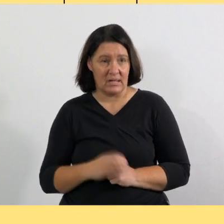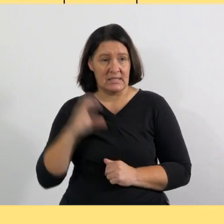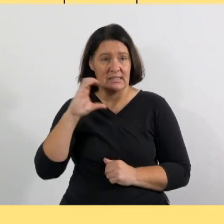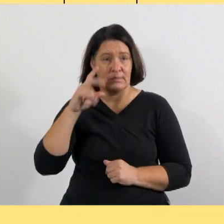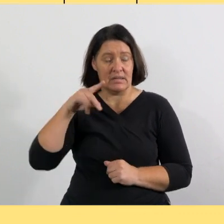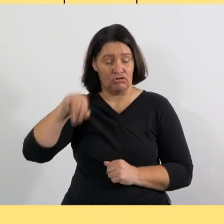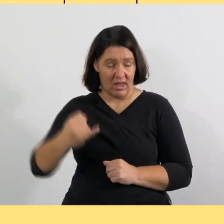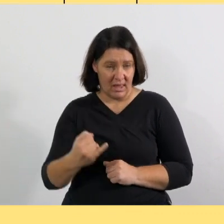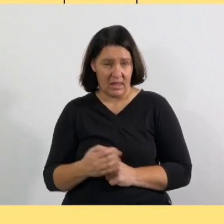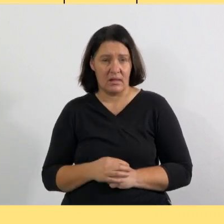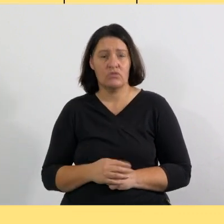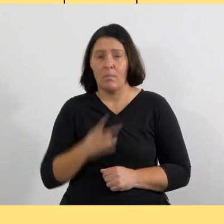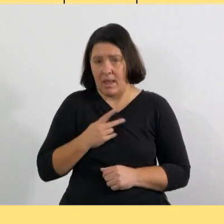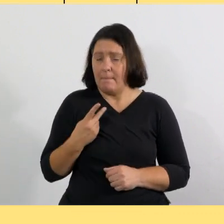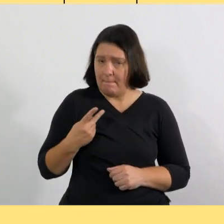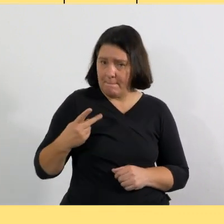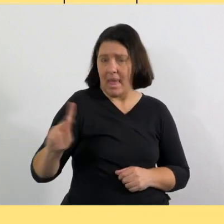Cash payments, we are paying.